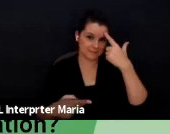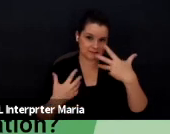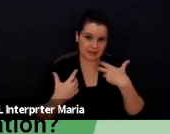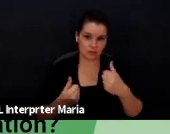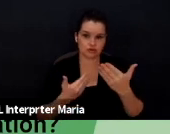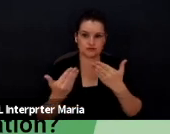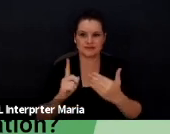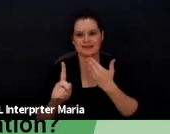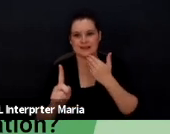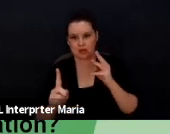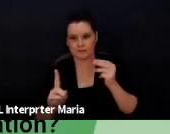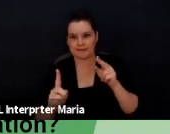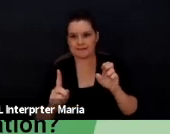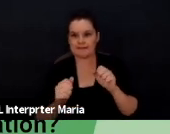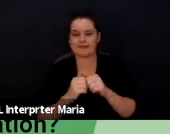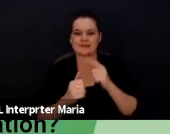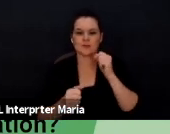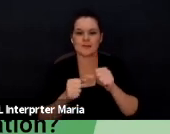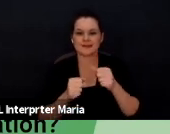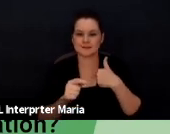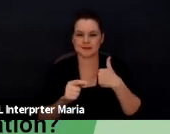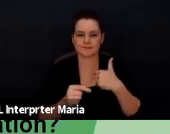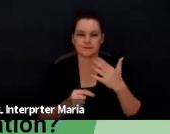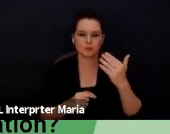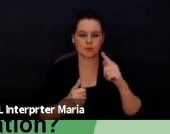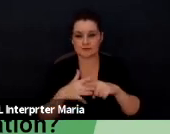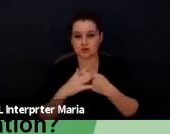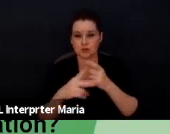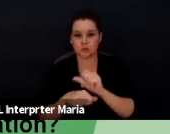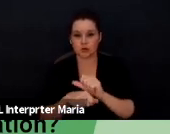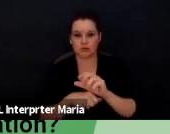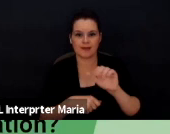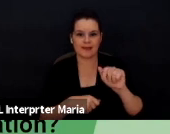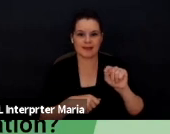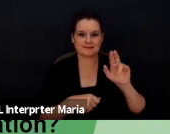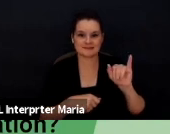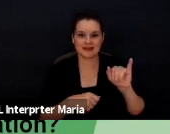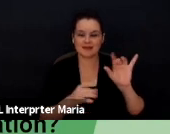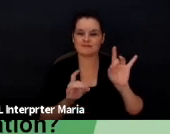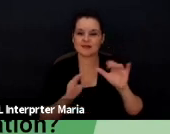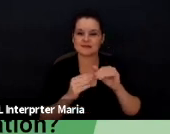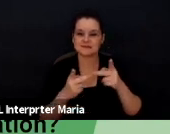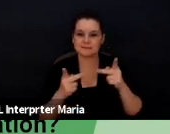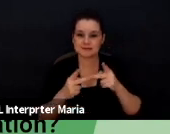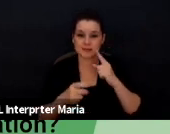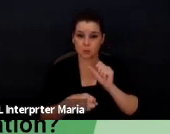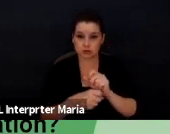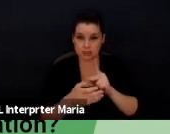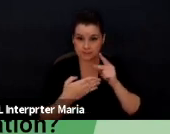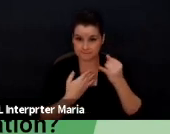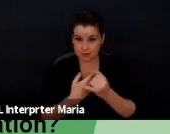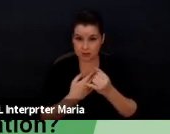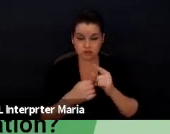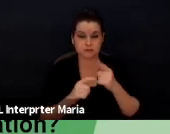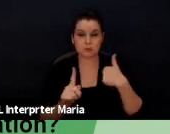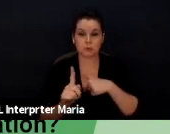Thank you, Maggie. That reminds me of, like, when I first started working in anti-violence spaces, I worked on a project where we